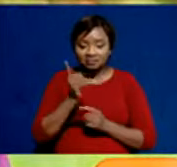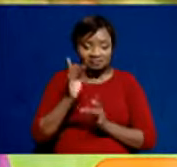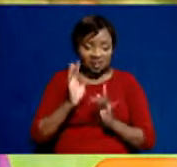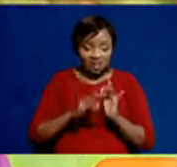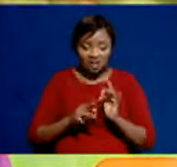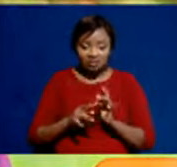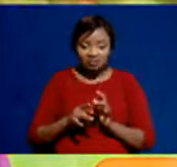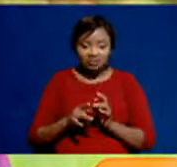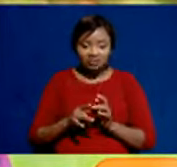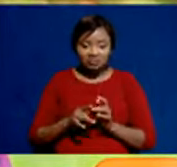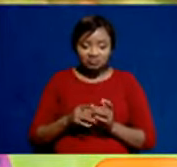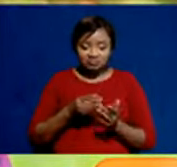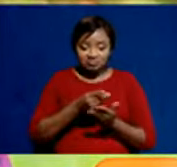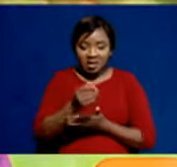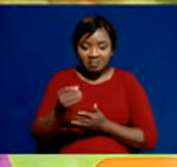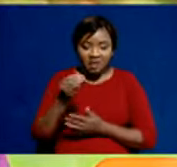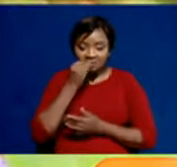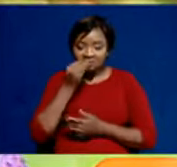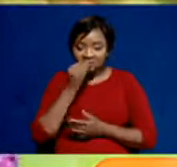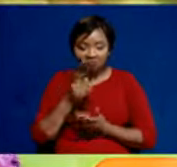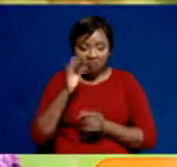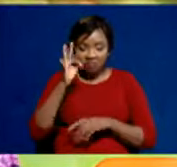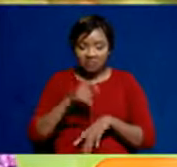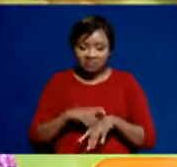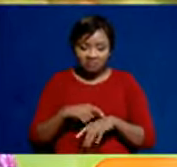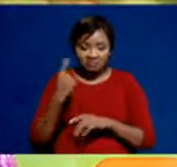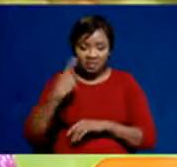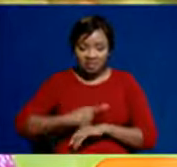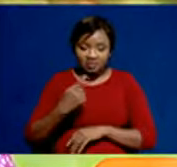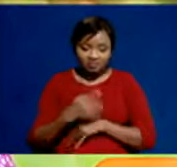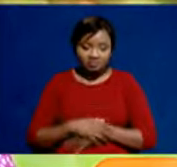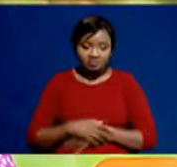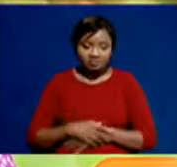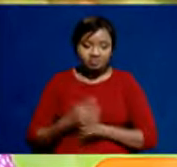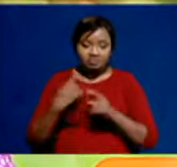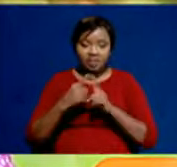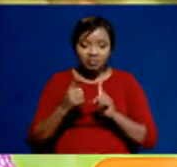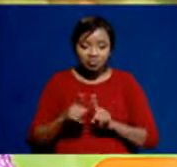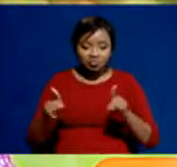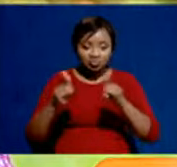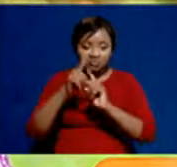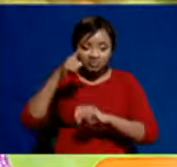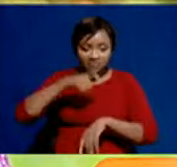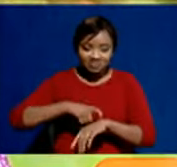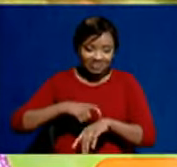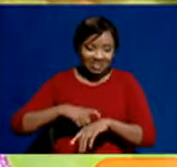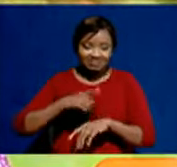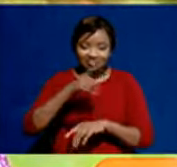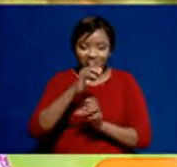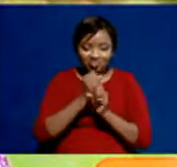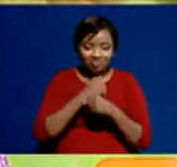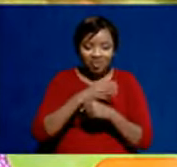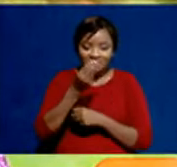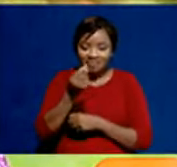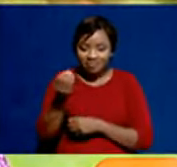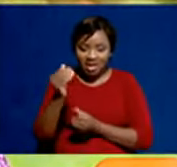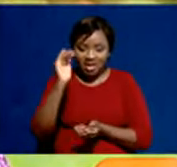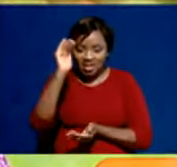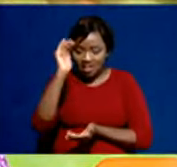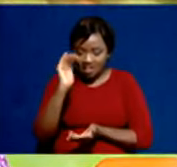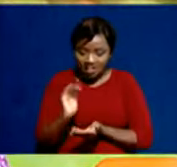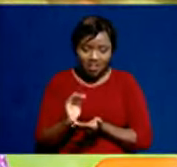afford 3 meals a day. At the same time, you are reducing the money to